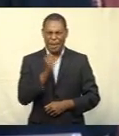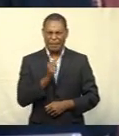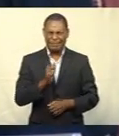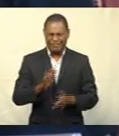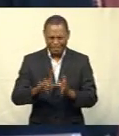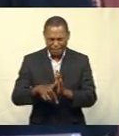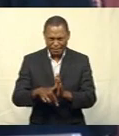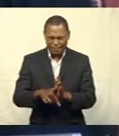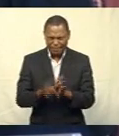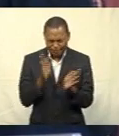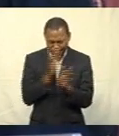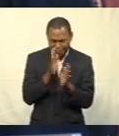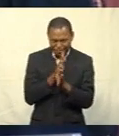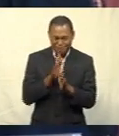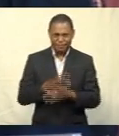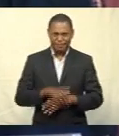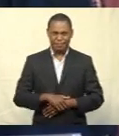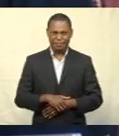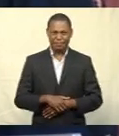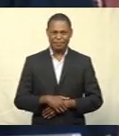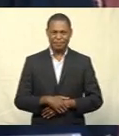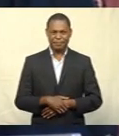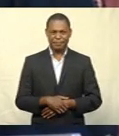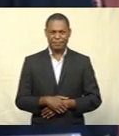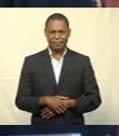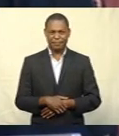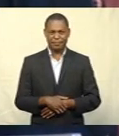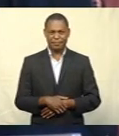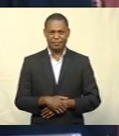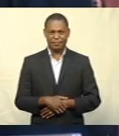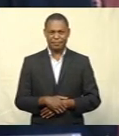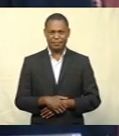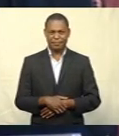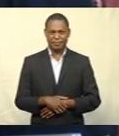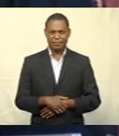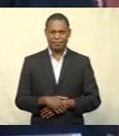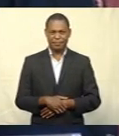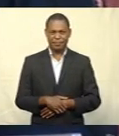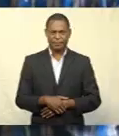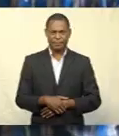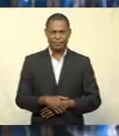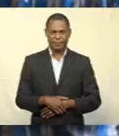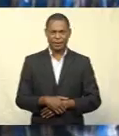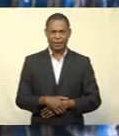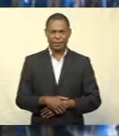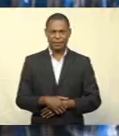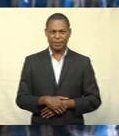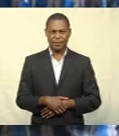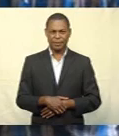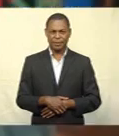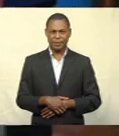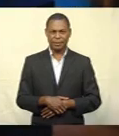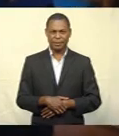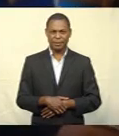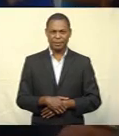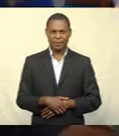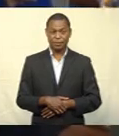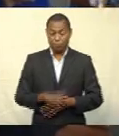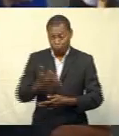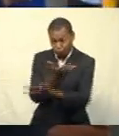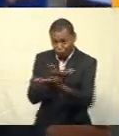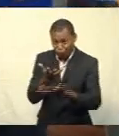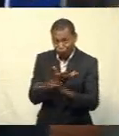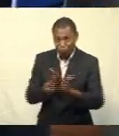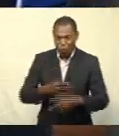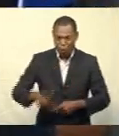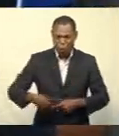voice. Election is yours, not ours. It's yours, the people. The consultations continue